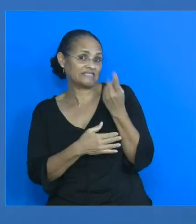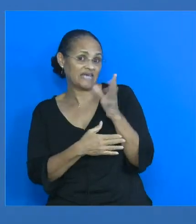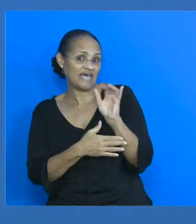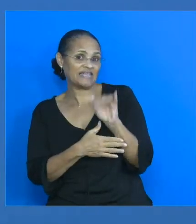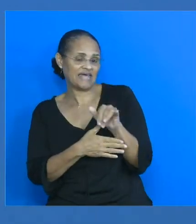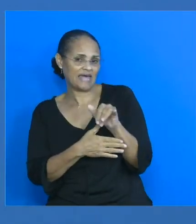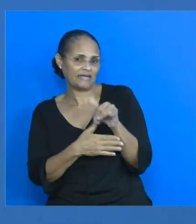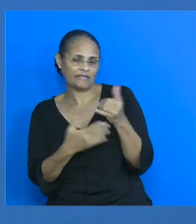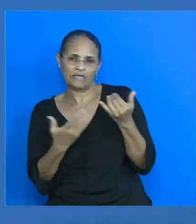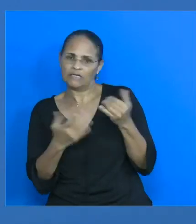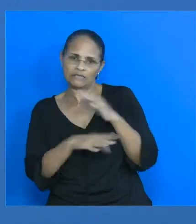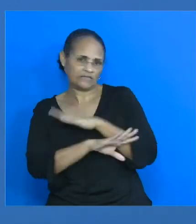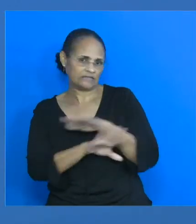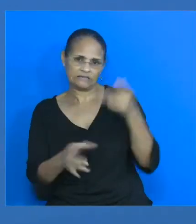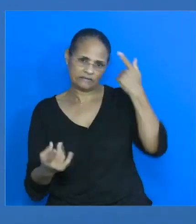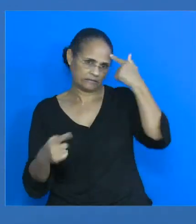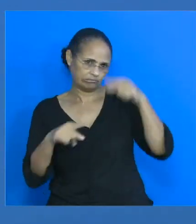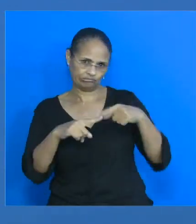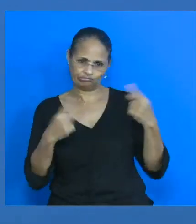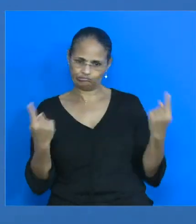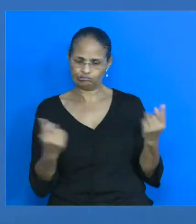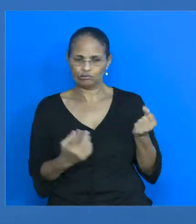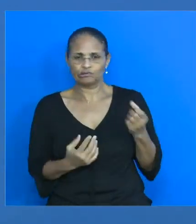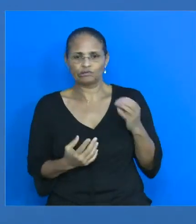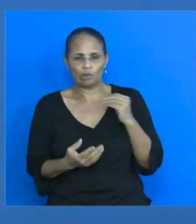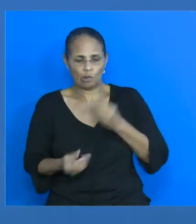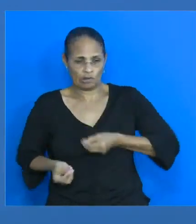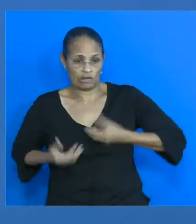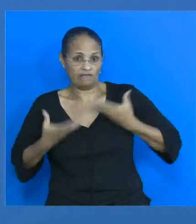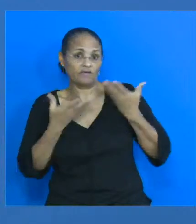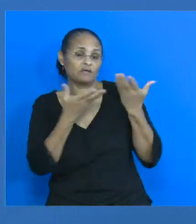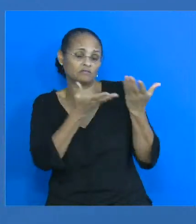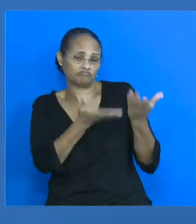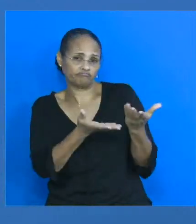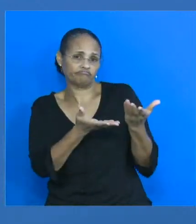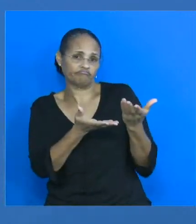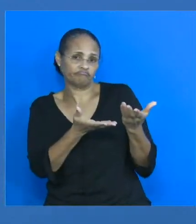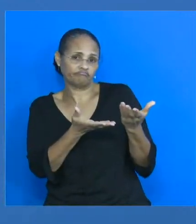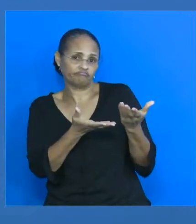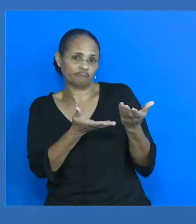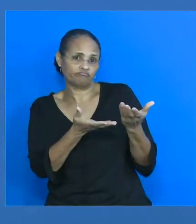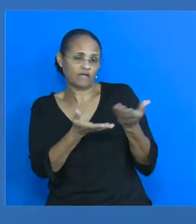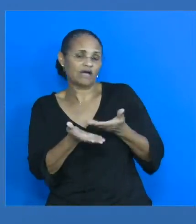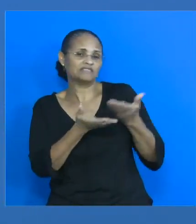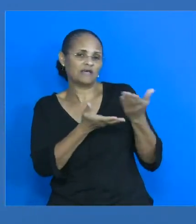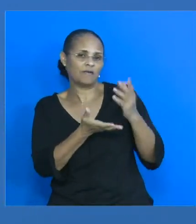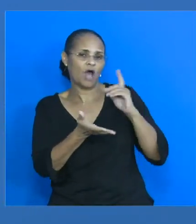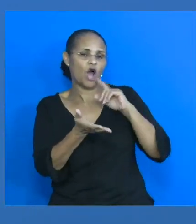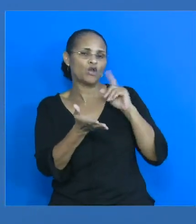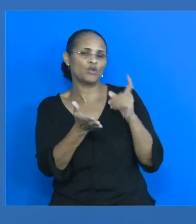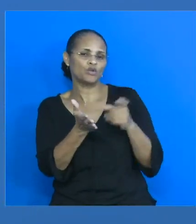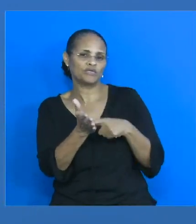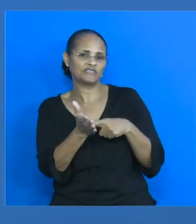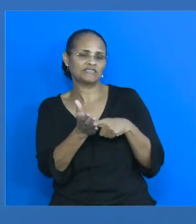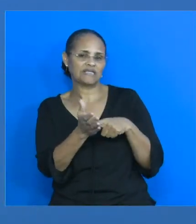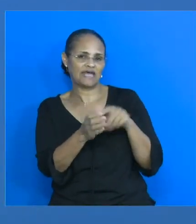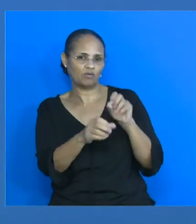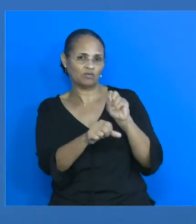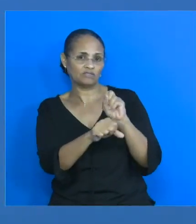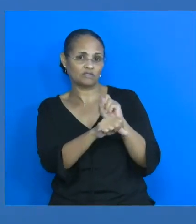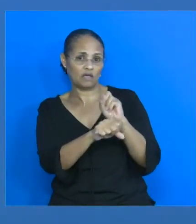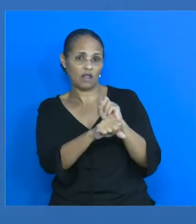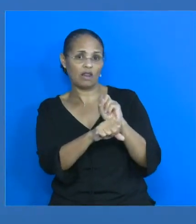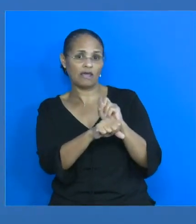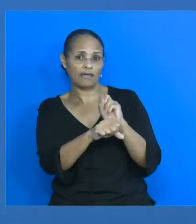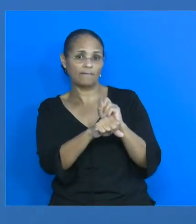there is an impasse, so he has issued a gazetted a notice that a labor dispute